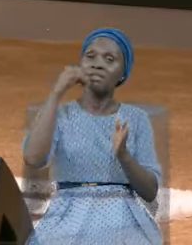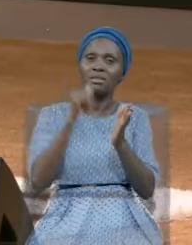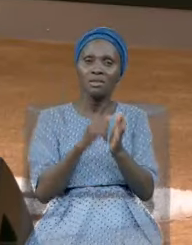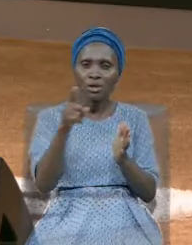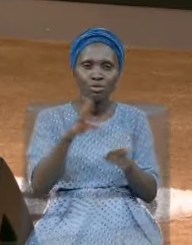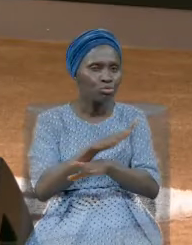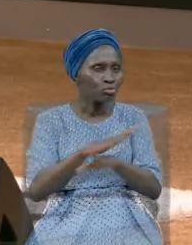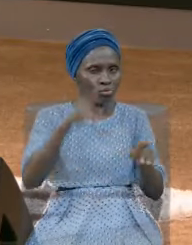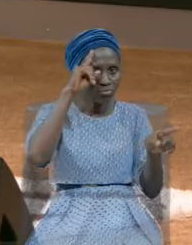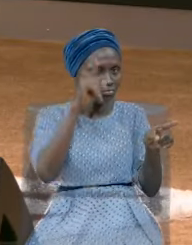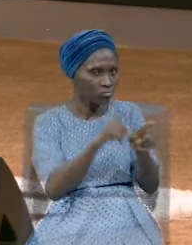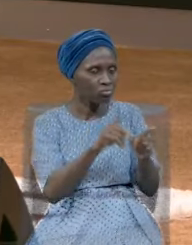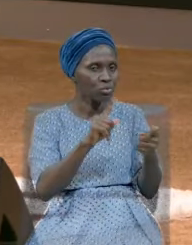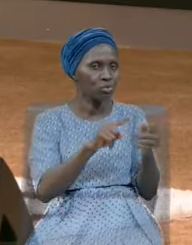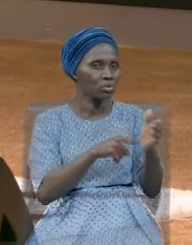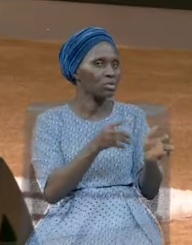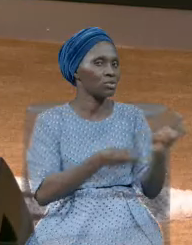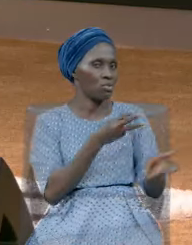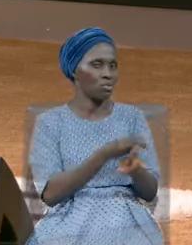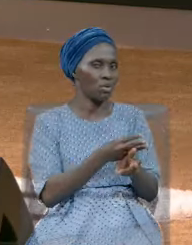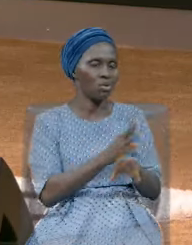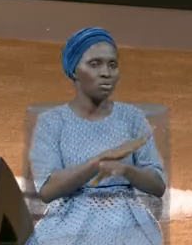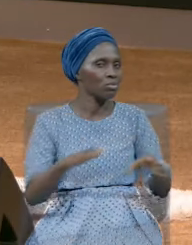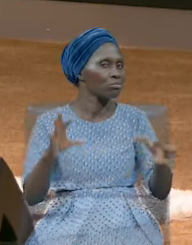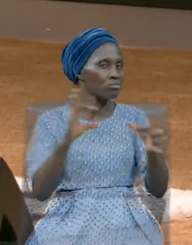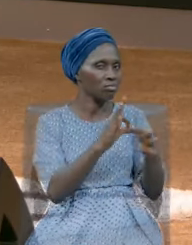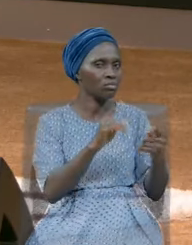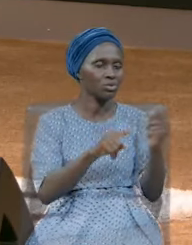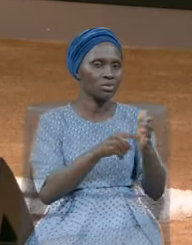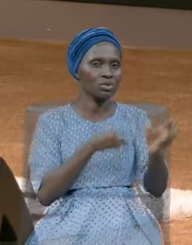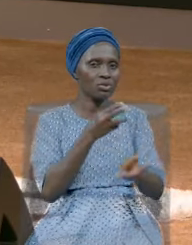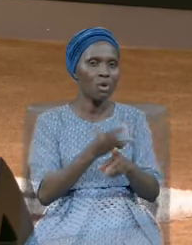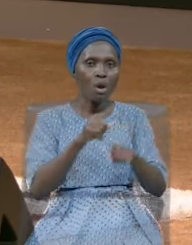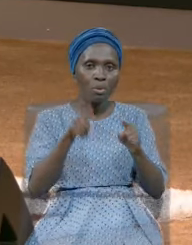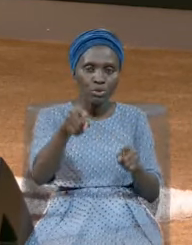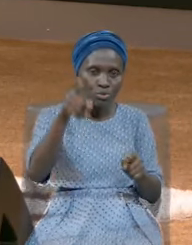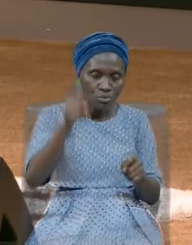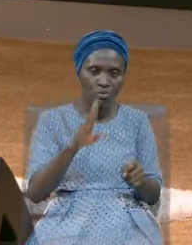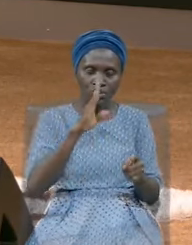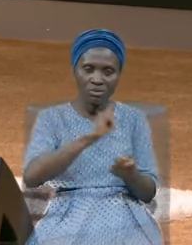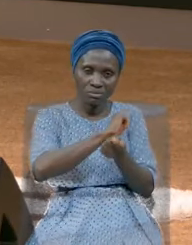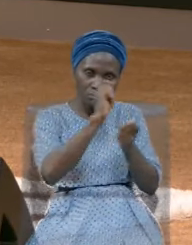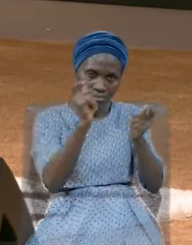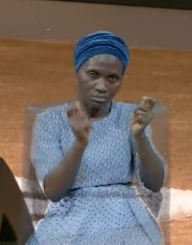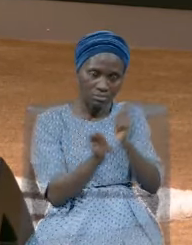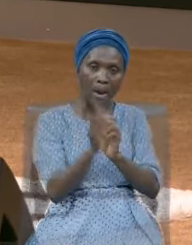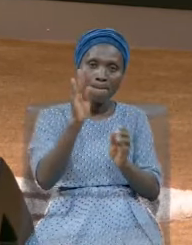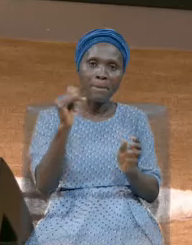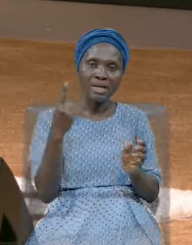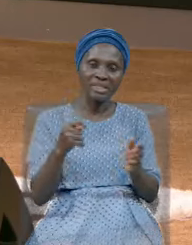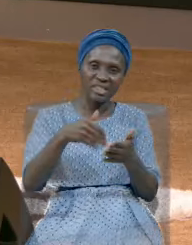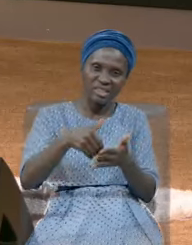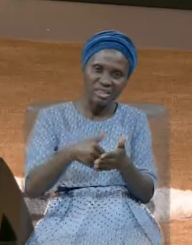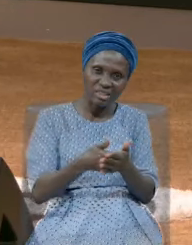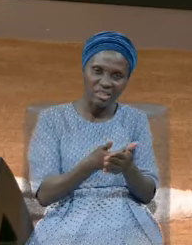world, but be ye transformed by the renewing of your mind, that ye may